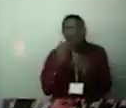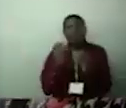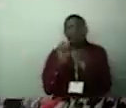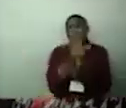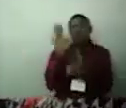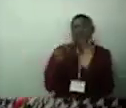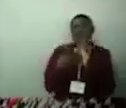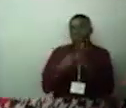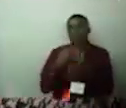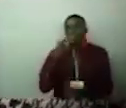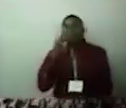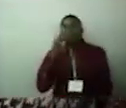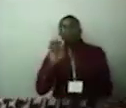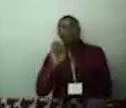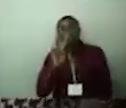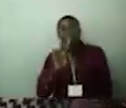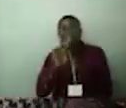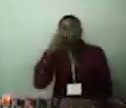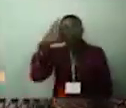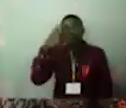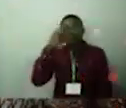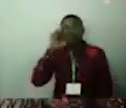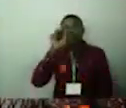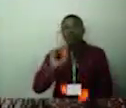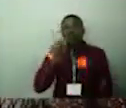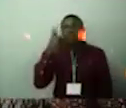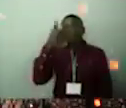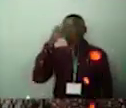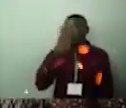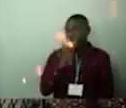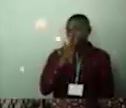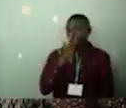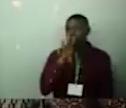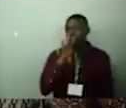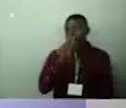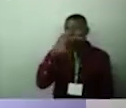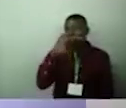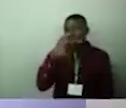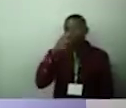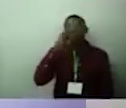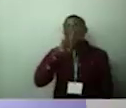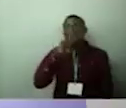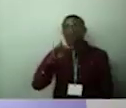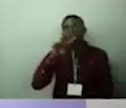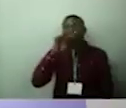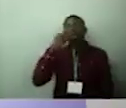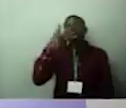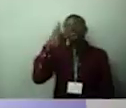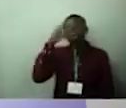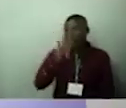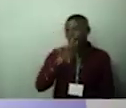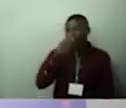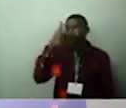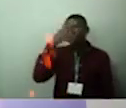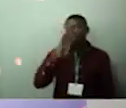the Revelation chapter 21, verse 24 to, Revelation 21, 22 to 24 and 26 alone.